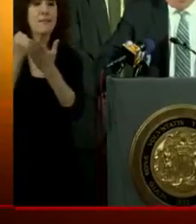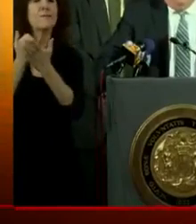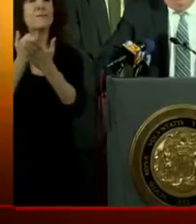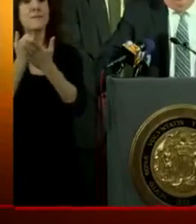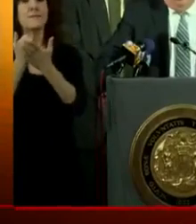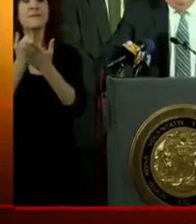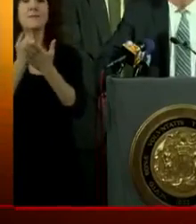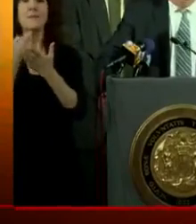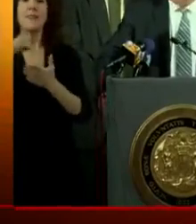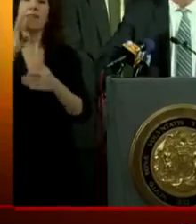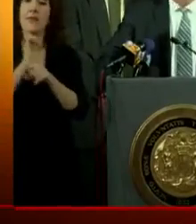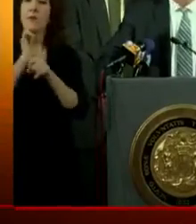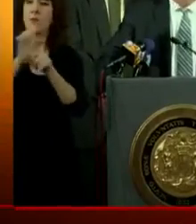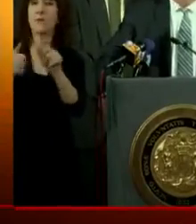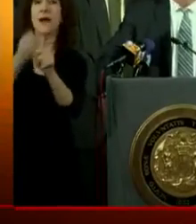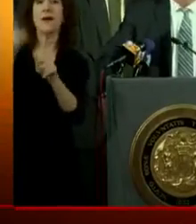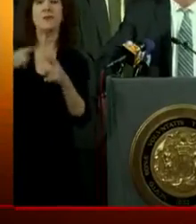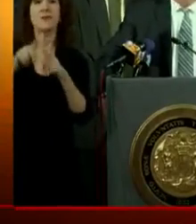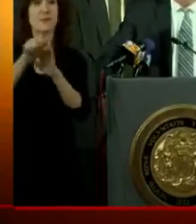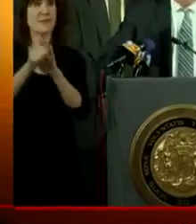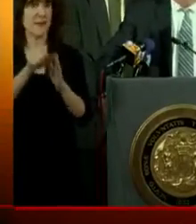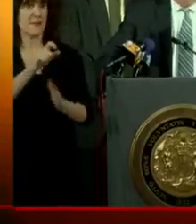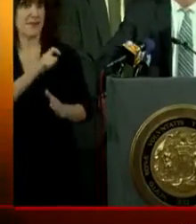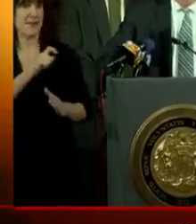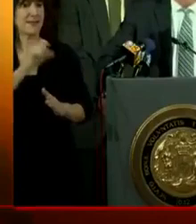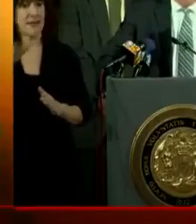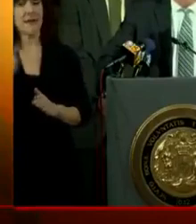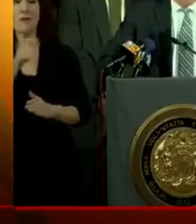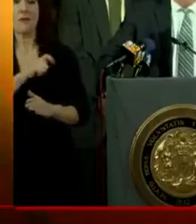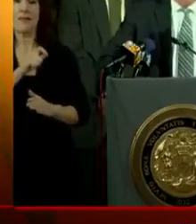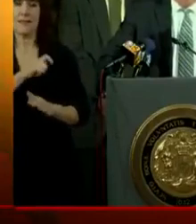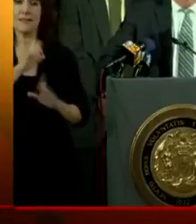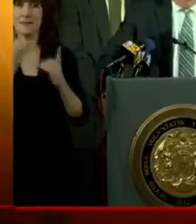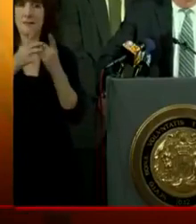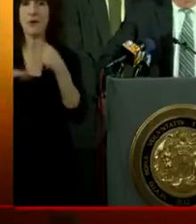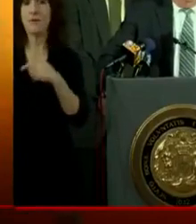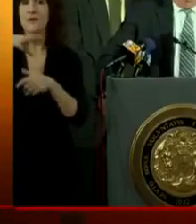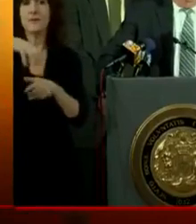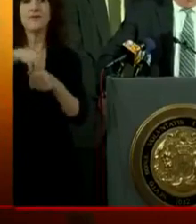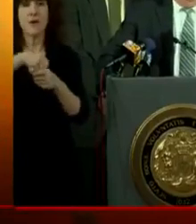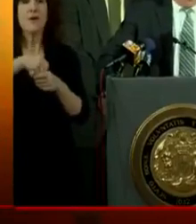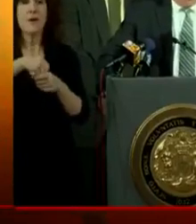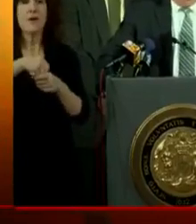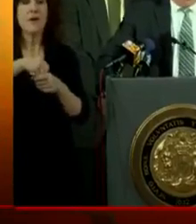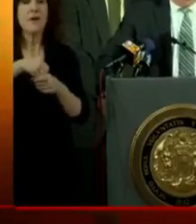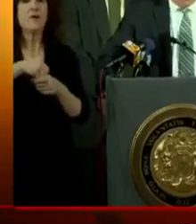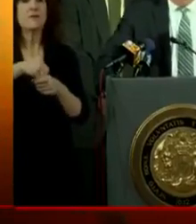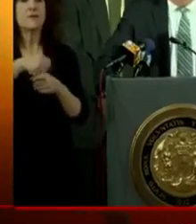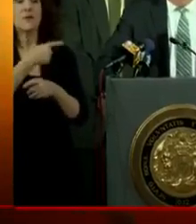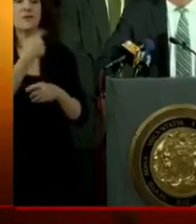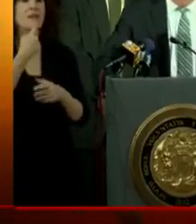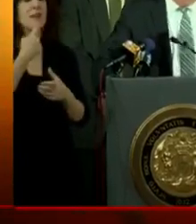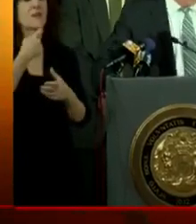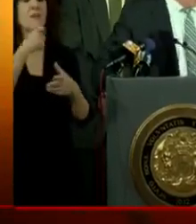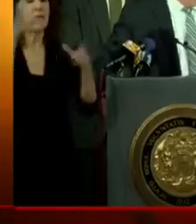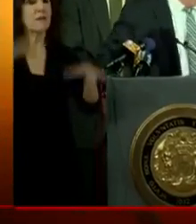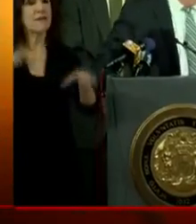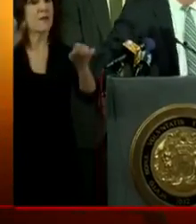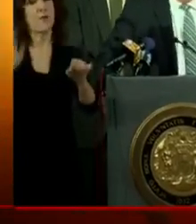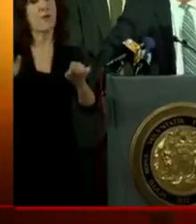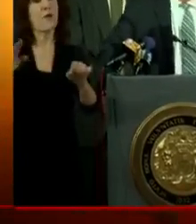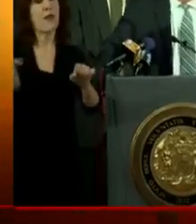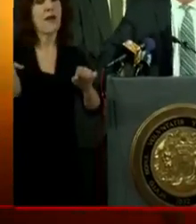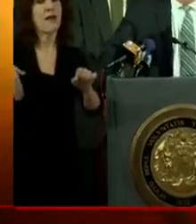working as backup to the state police and the other police agencies. So. We're not, as she said, we haven't taken over. It's not